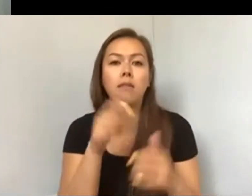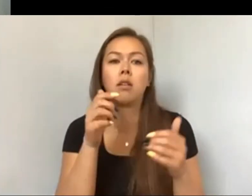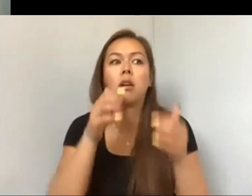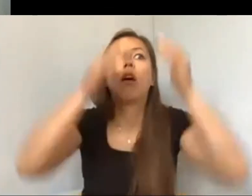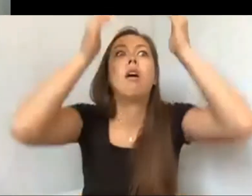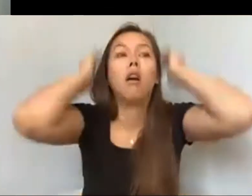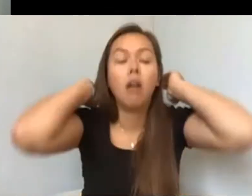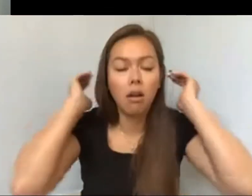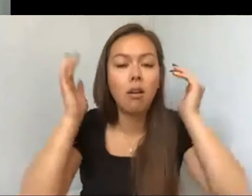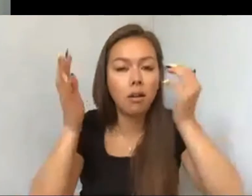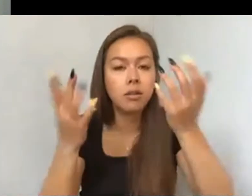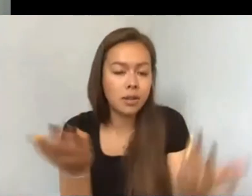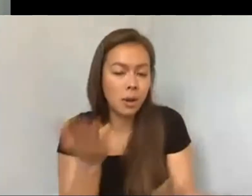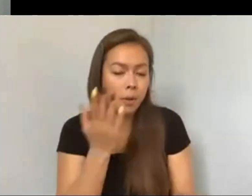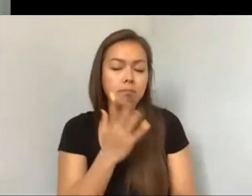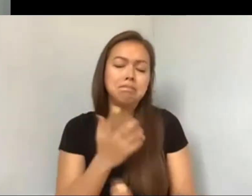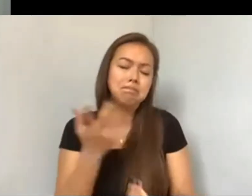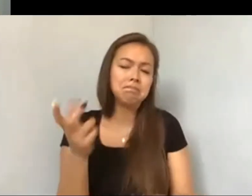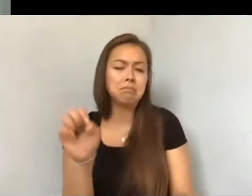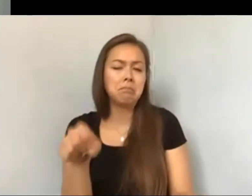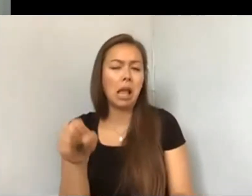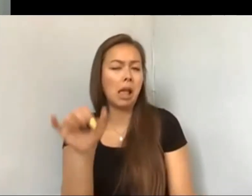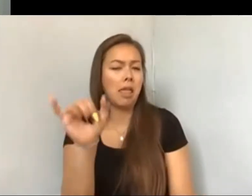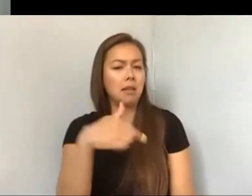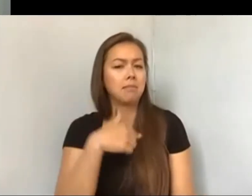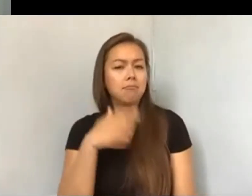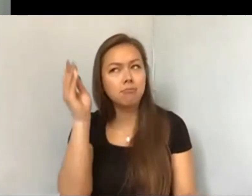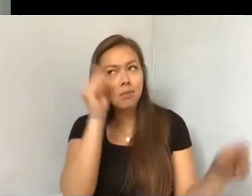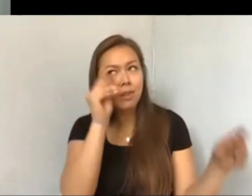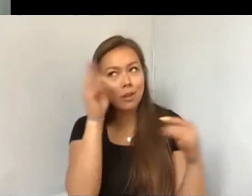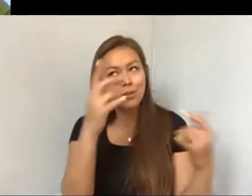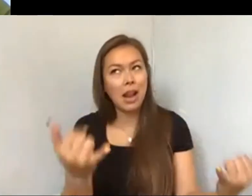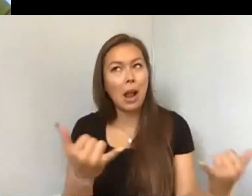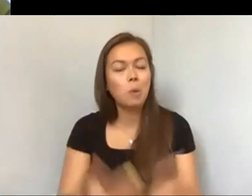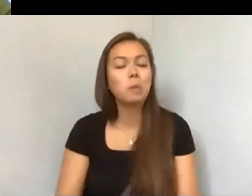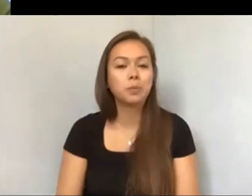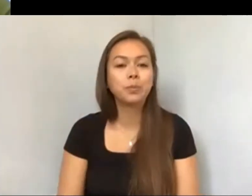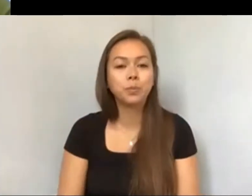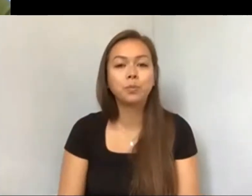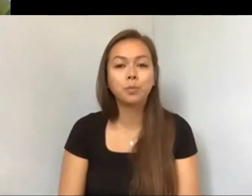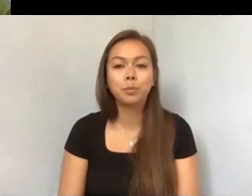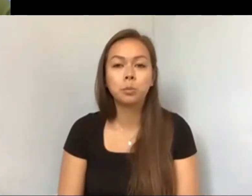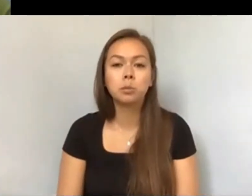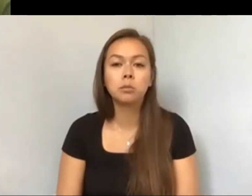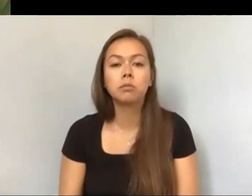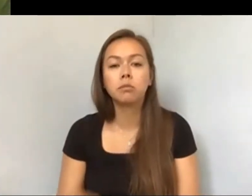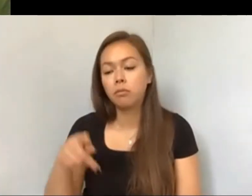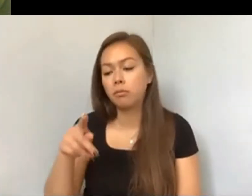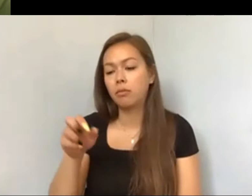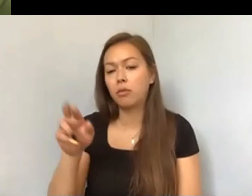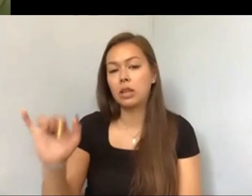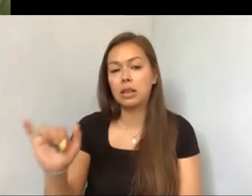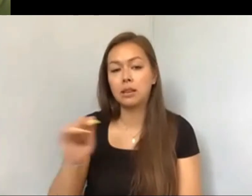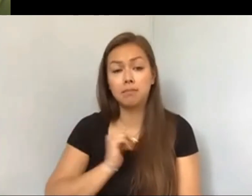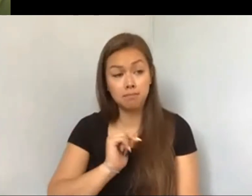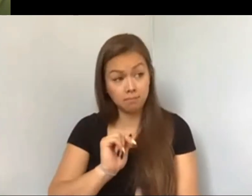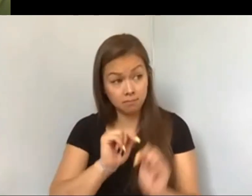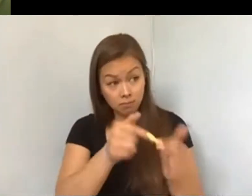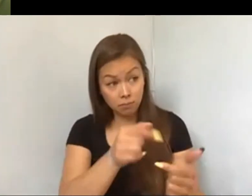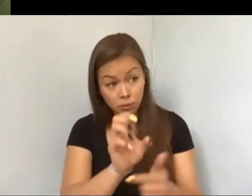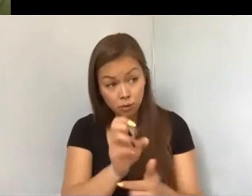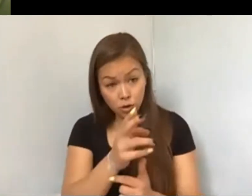So yeah, those are my thoughts at the moment. Yeah. And Chris at the ballet.